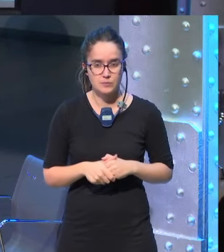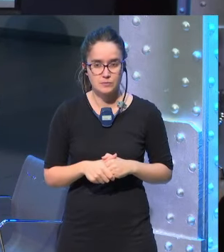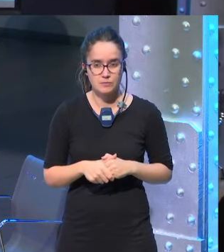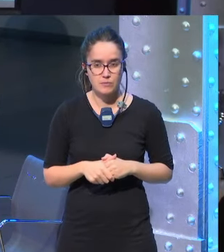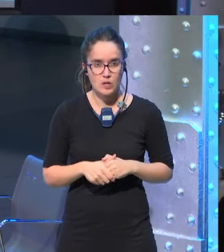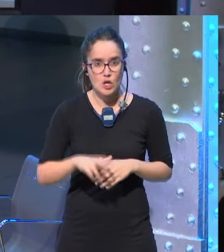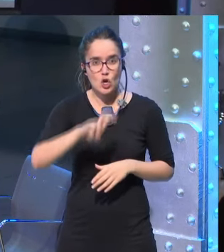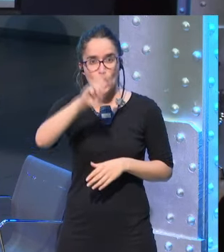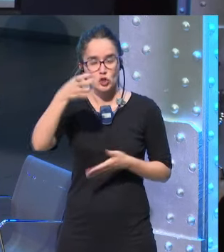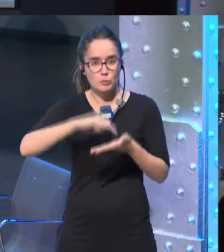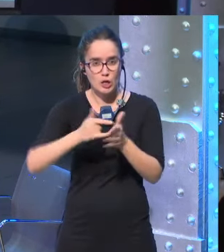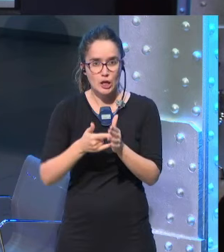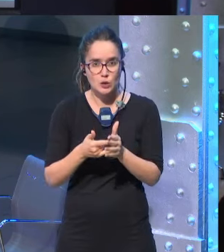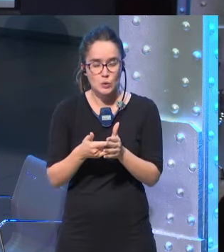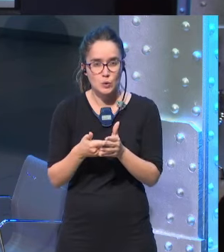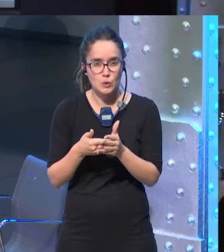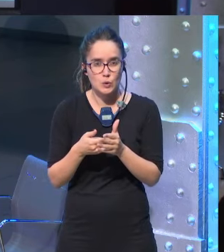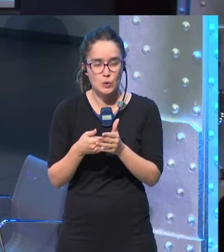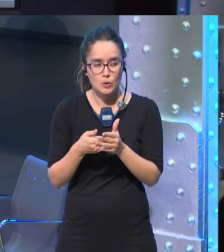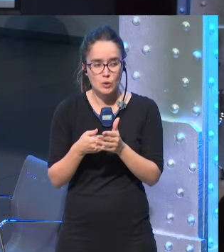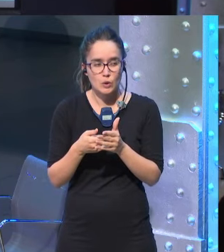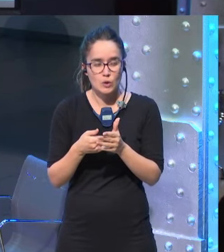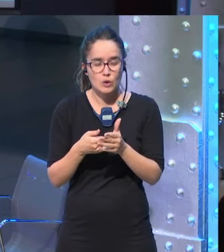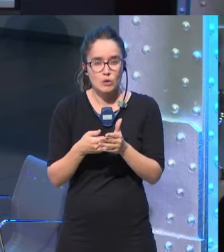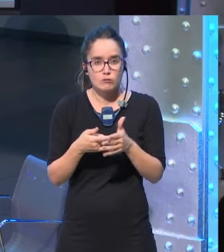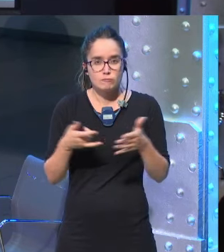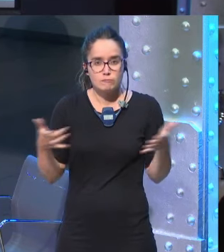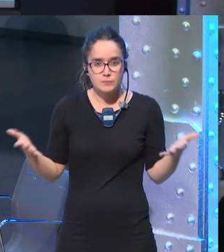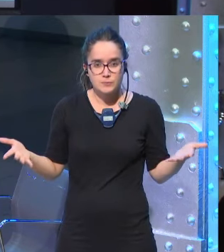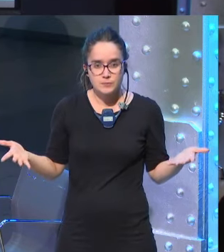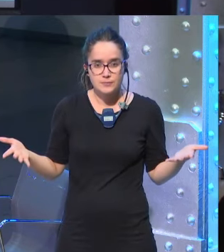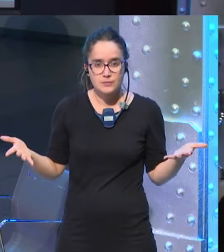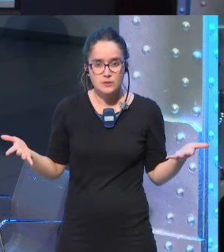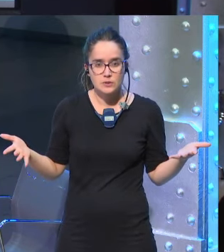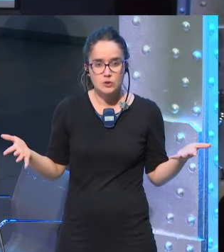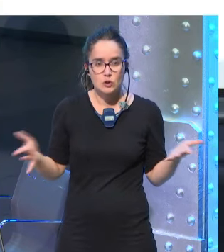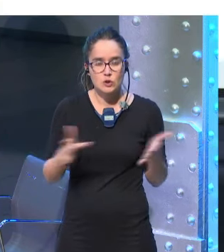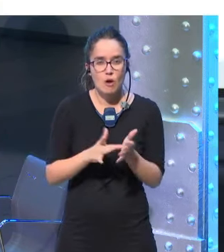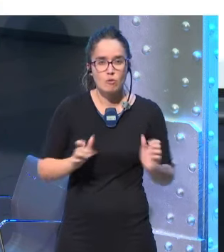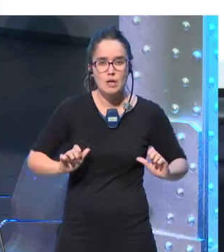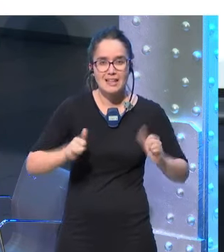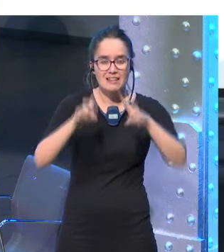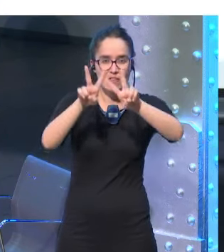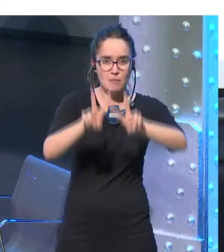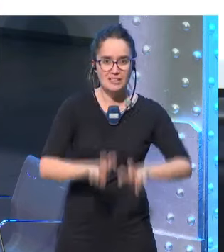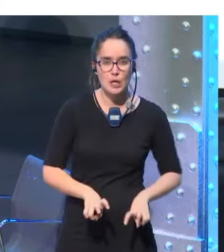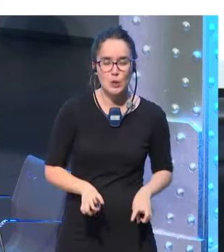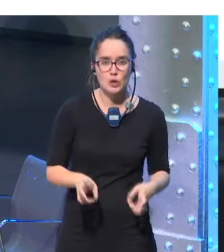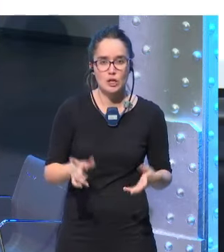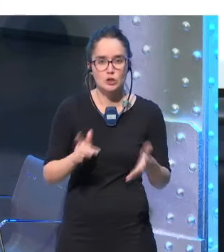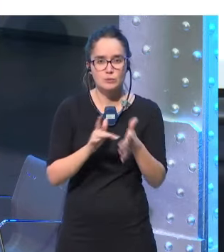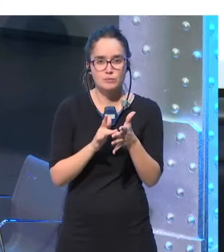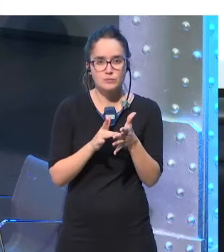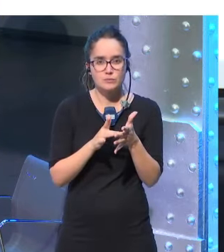Another project leads me to a research initiative which we had the chance to initiate